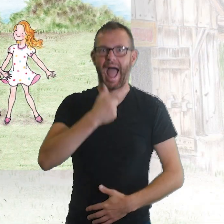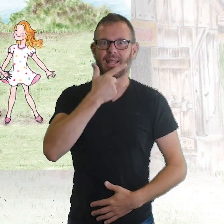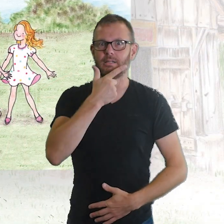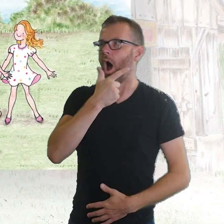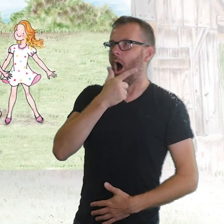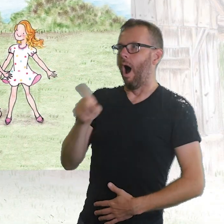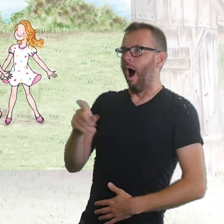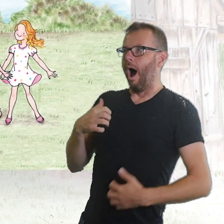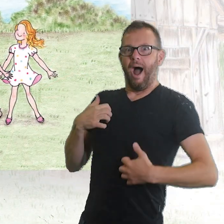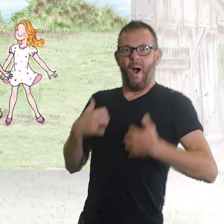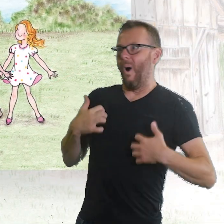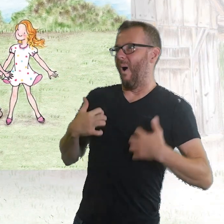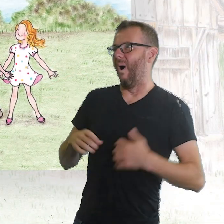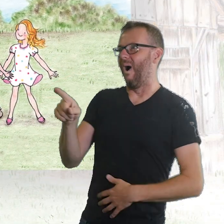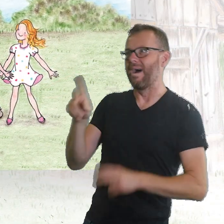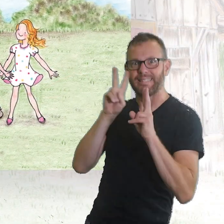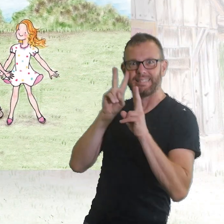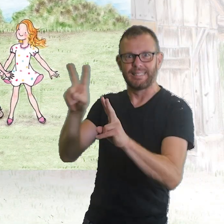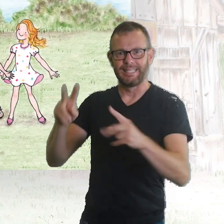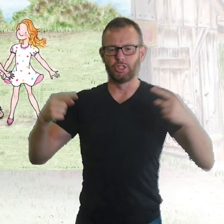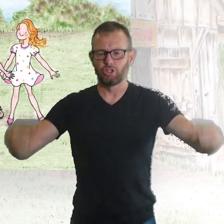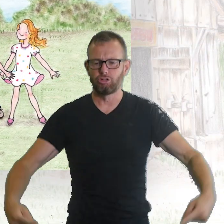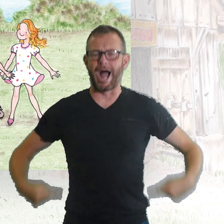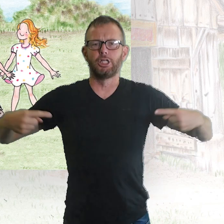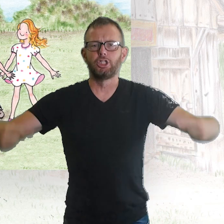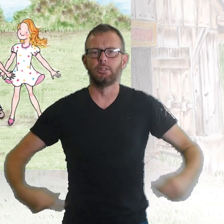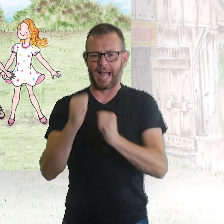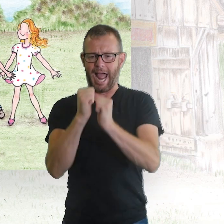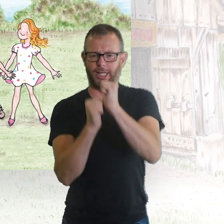Alex was excited to see a traction engine.